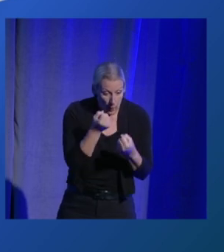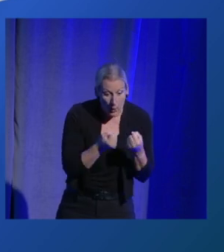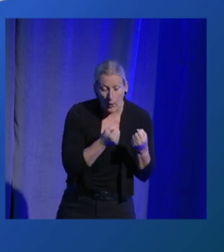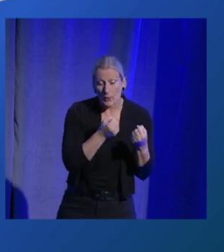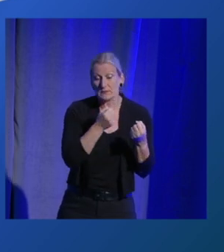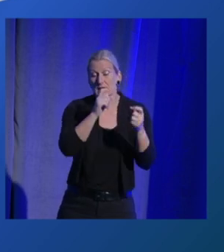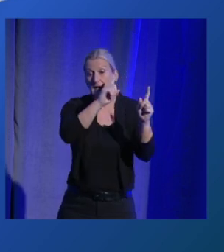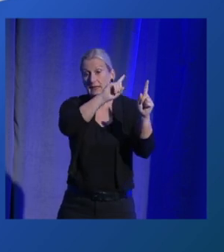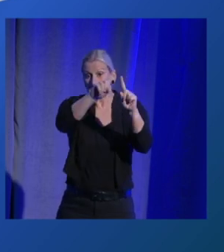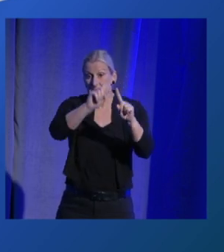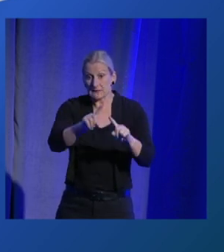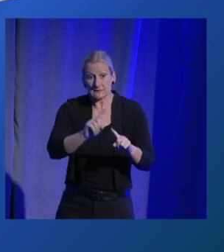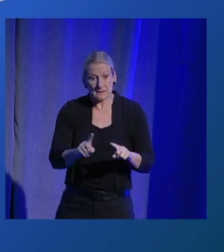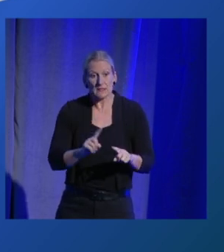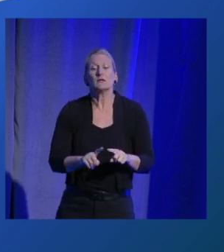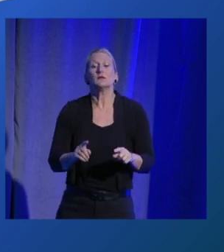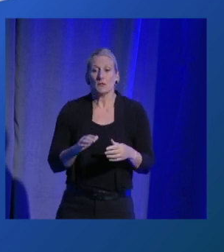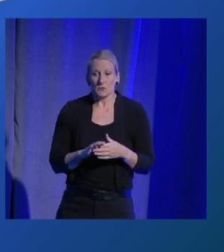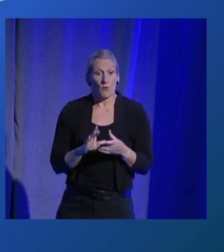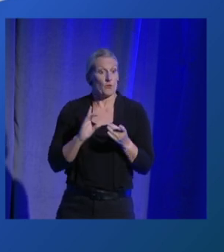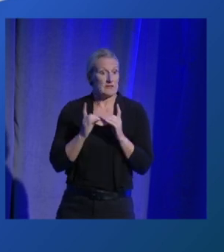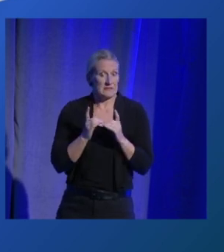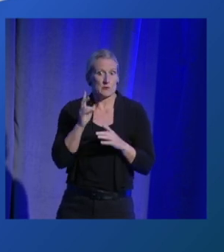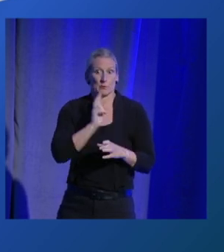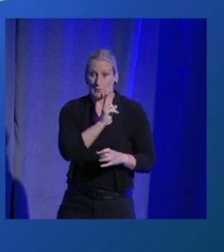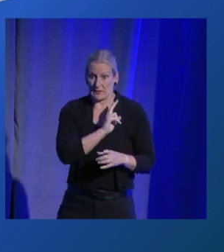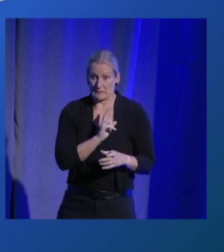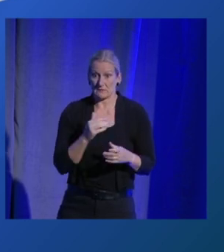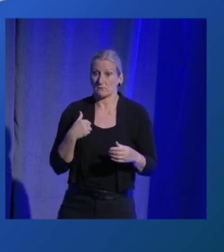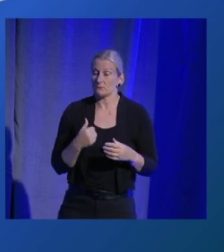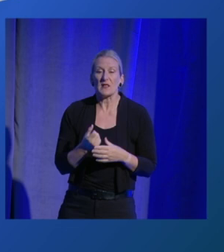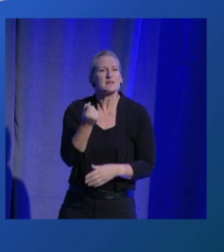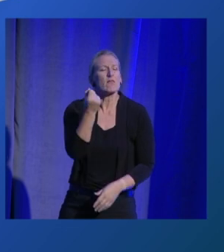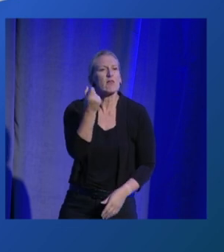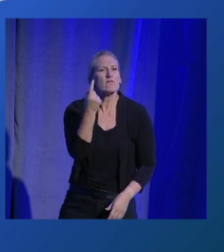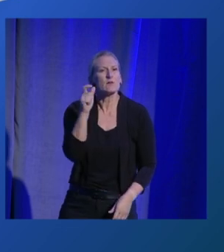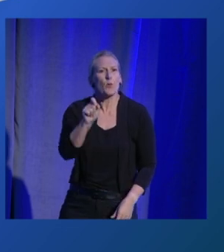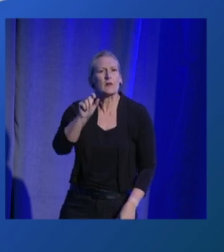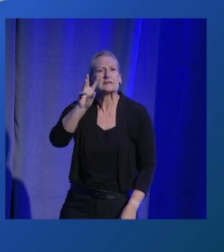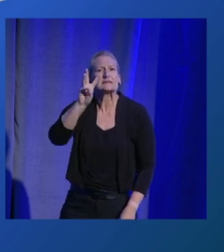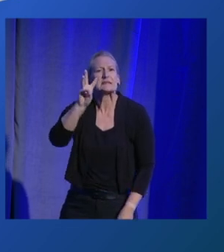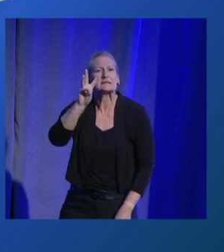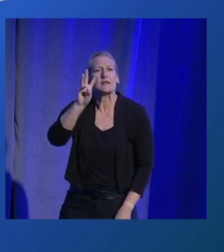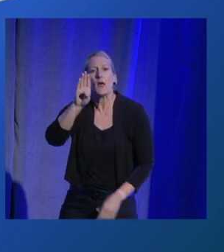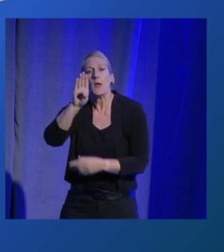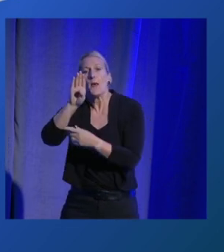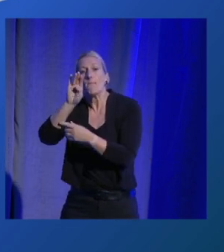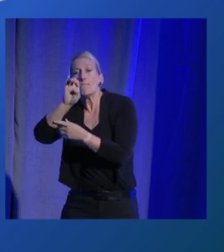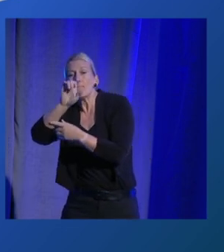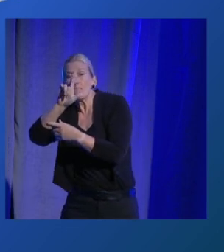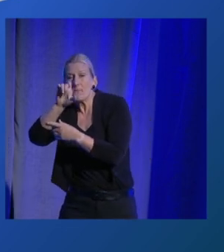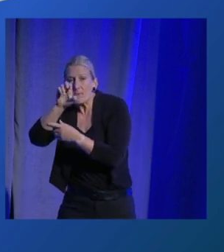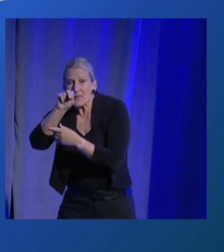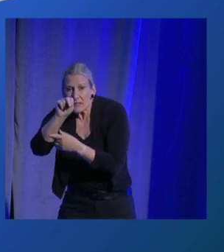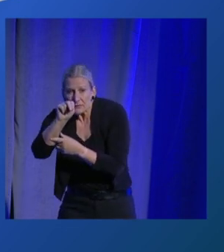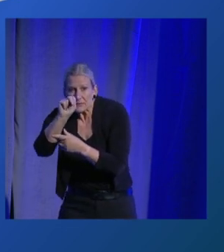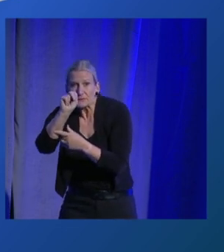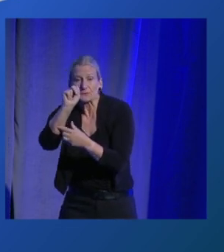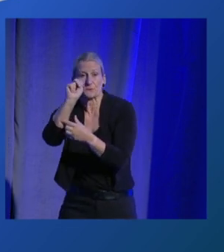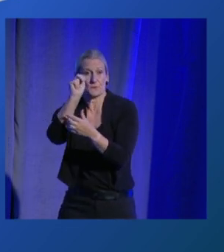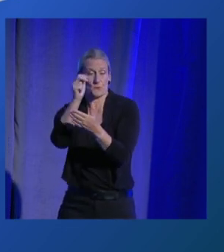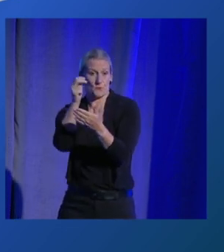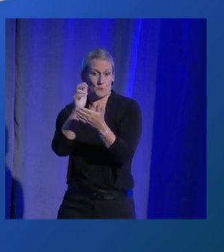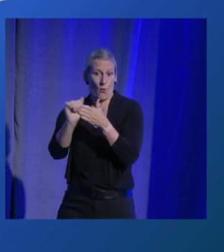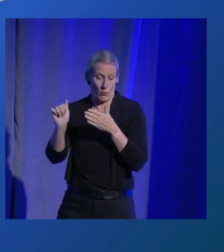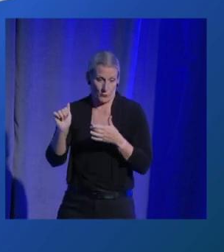the global market for it is 11.6 billion dollar in 2032 it took